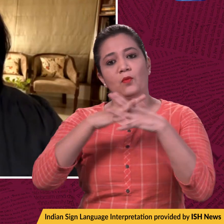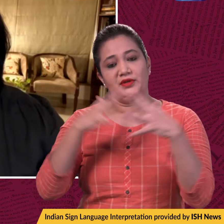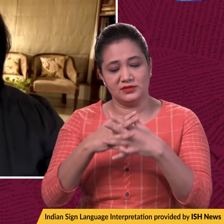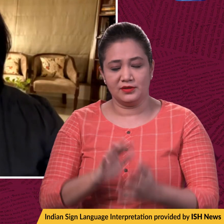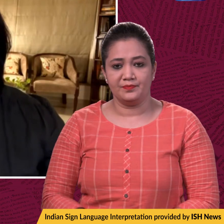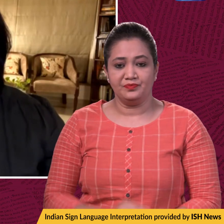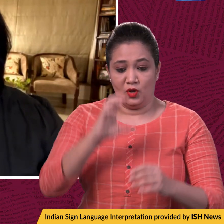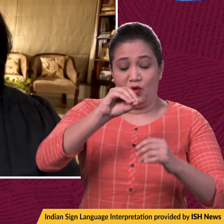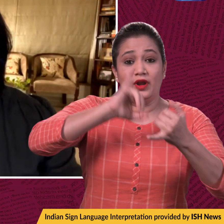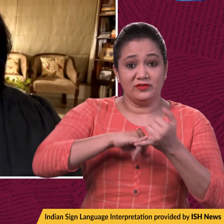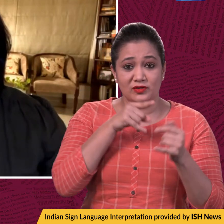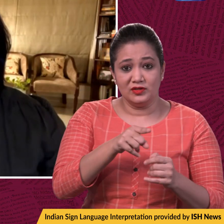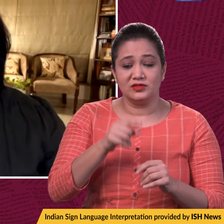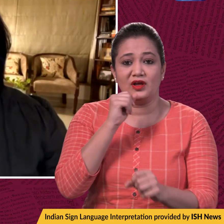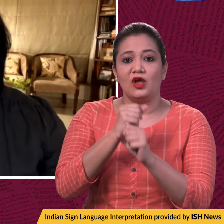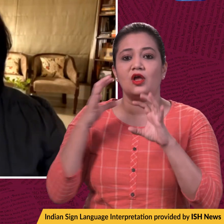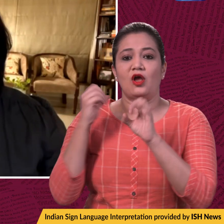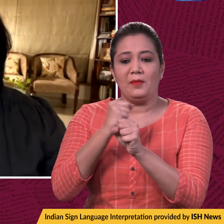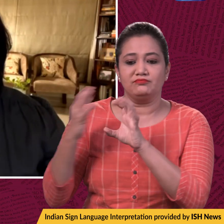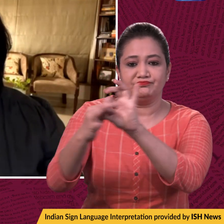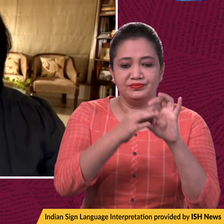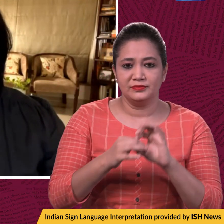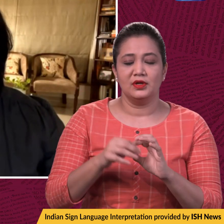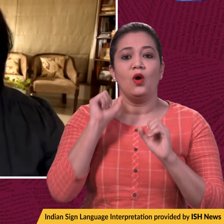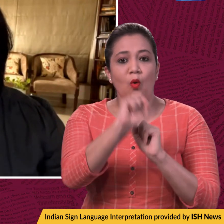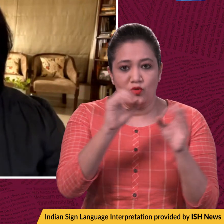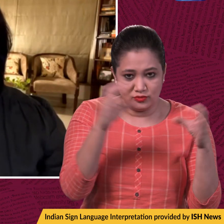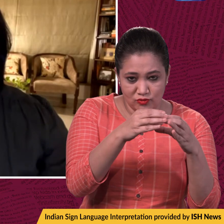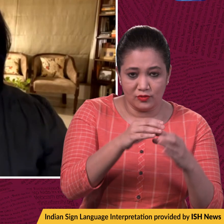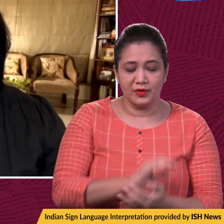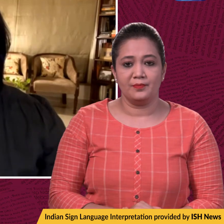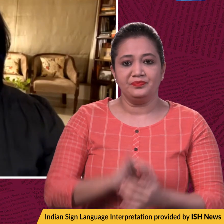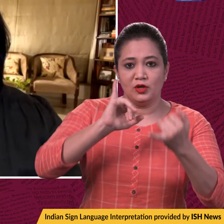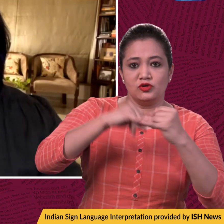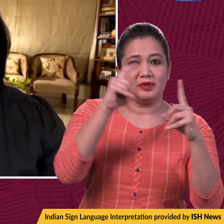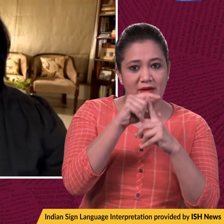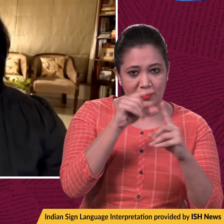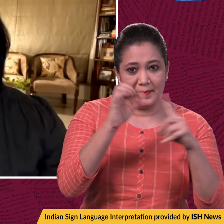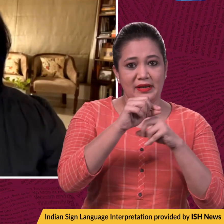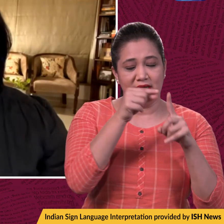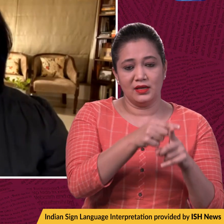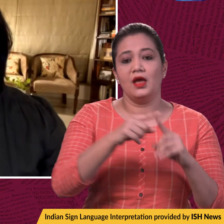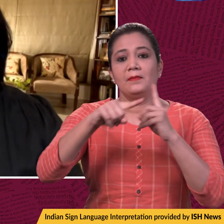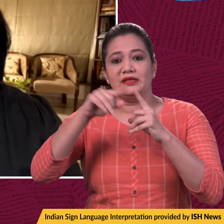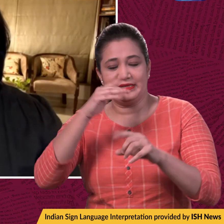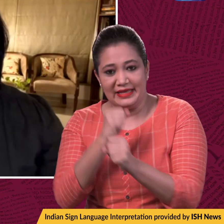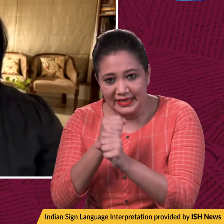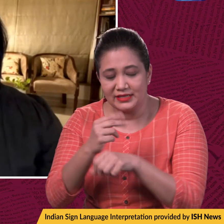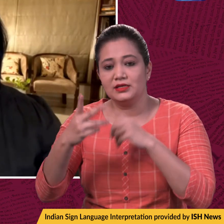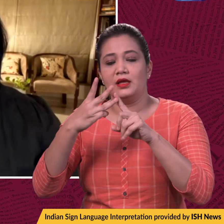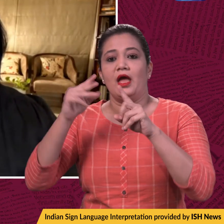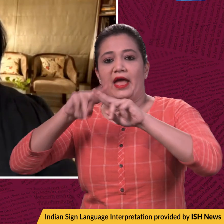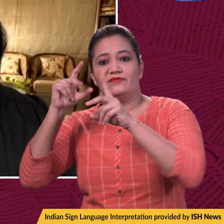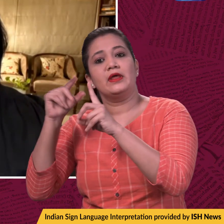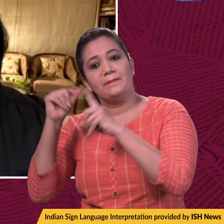Wednesday. Olaf Scholz will head the coalition government between his party, which is the Social Democratic Party, the Greens, and the Liberal